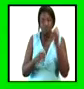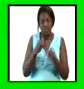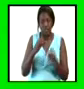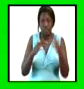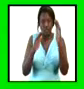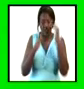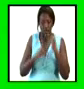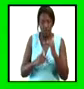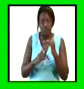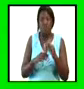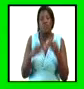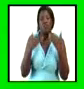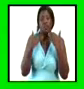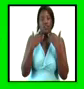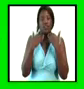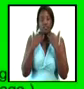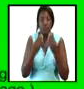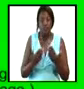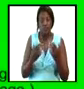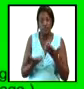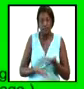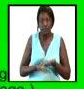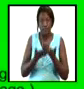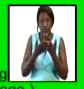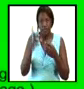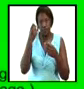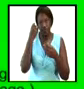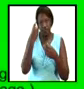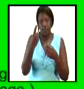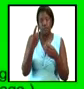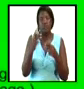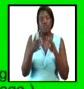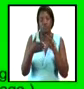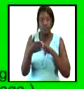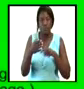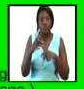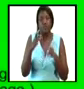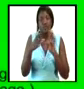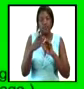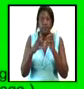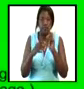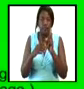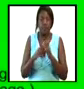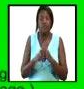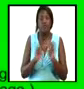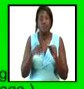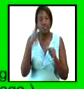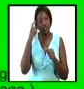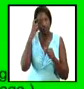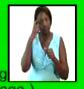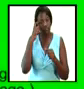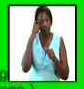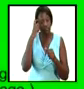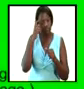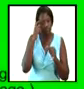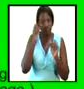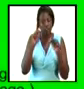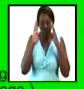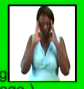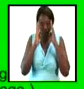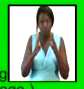in understanding the content of the passage. Try to visualize what you are reading. This helps to focus and read for